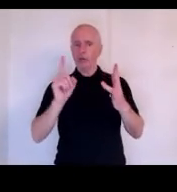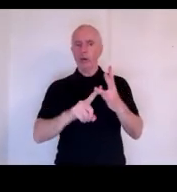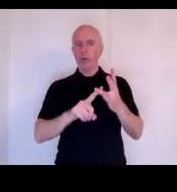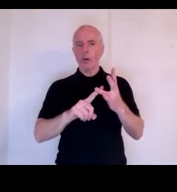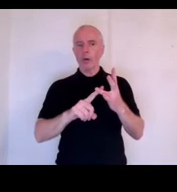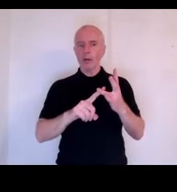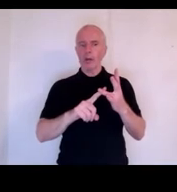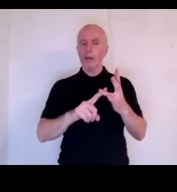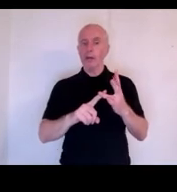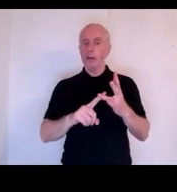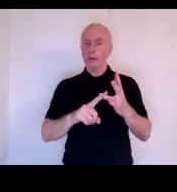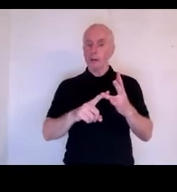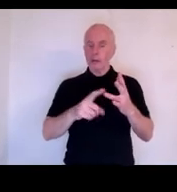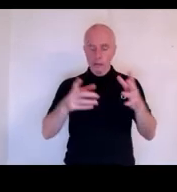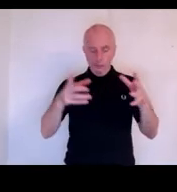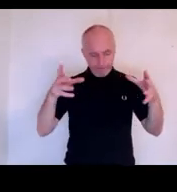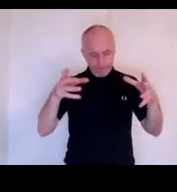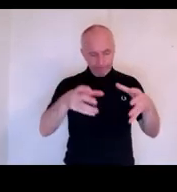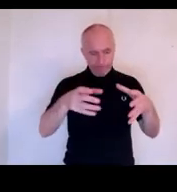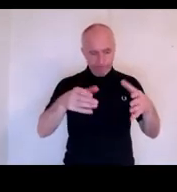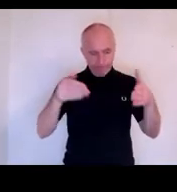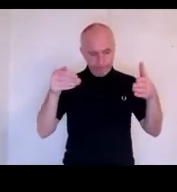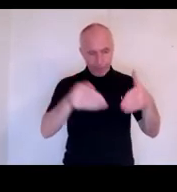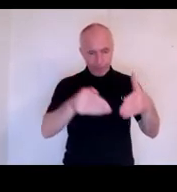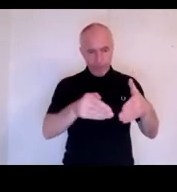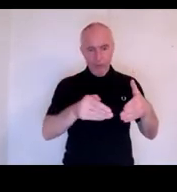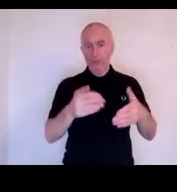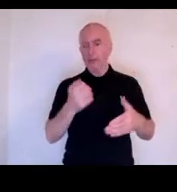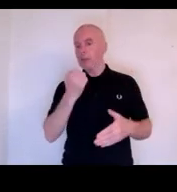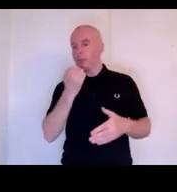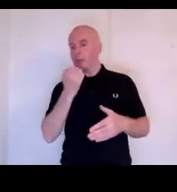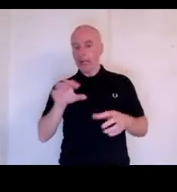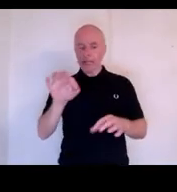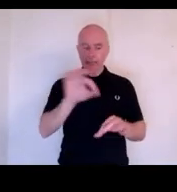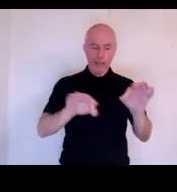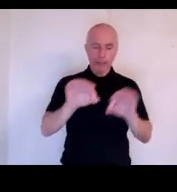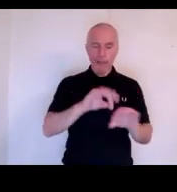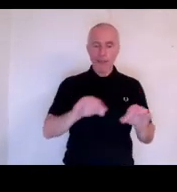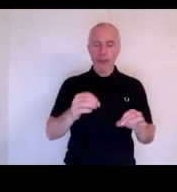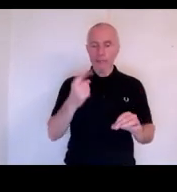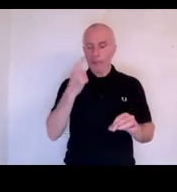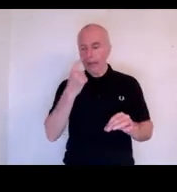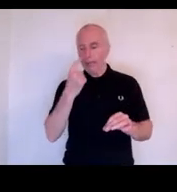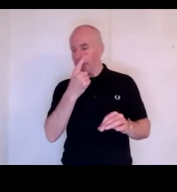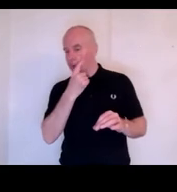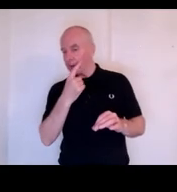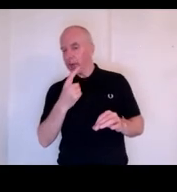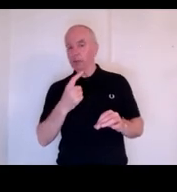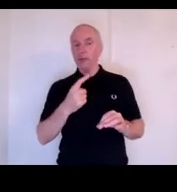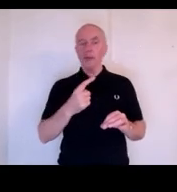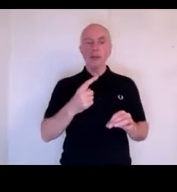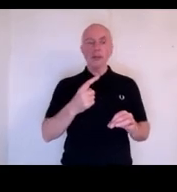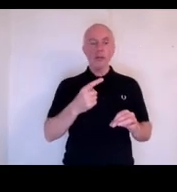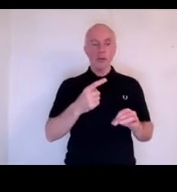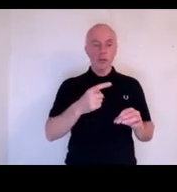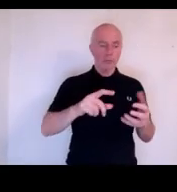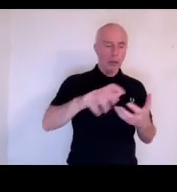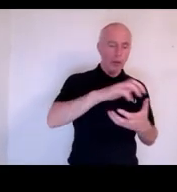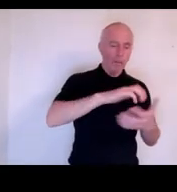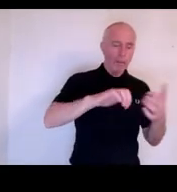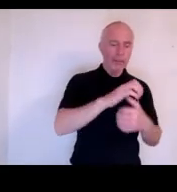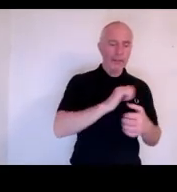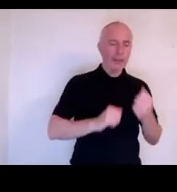fit empirical, so experimental-based evidence, to quite complex maths.